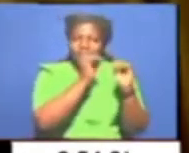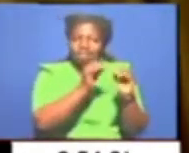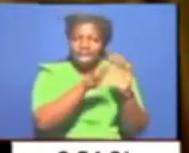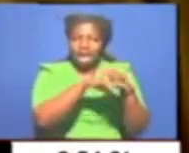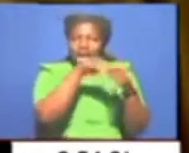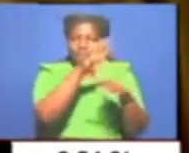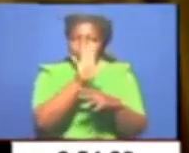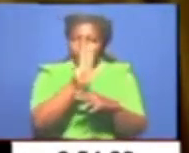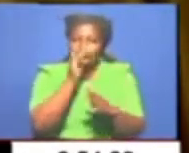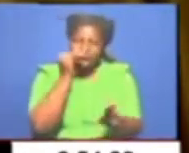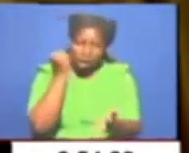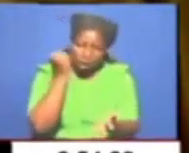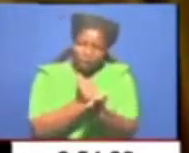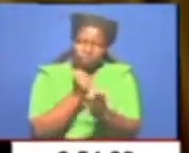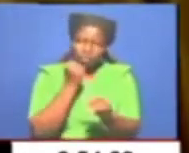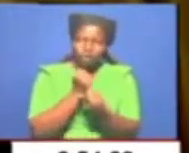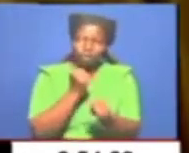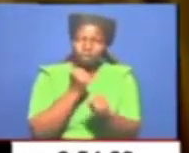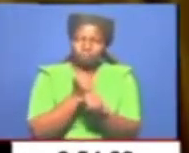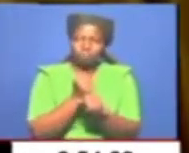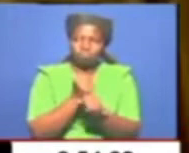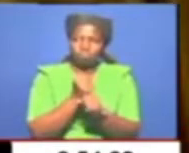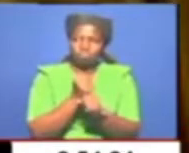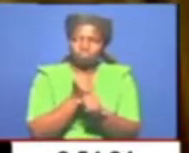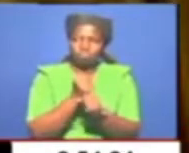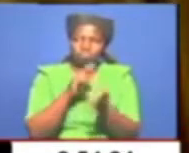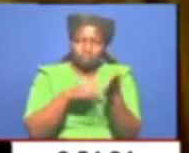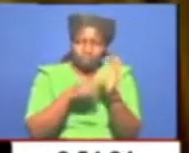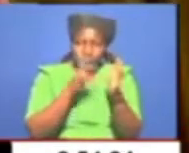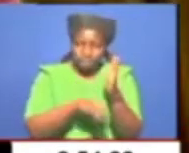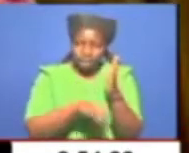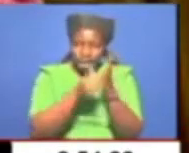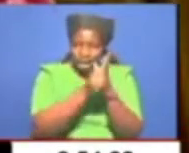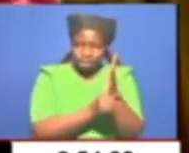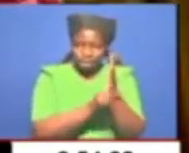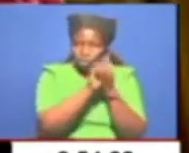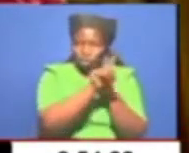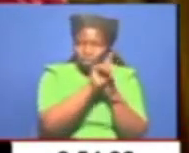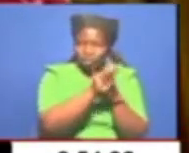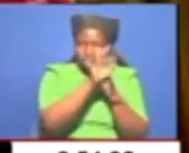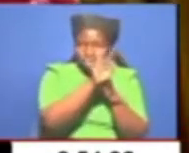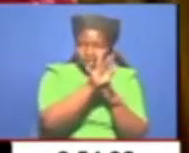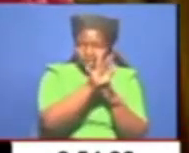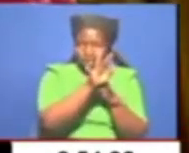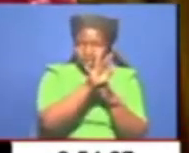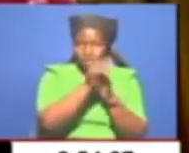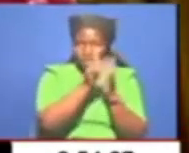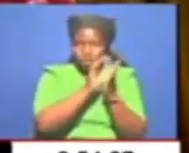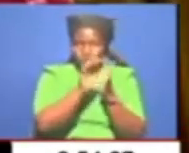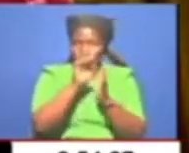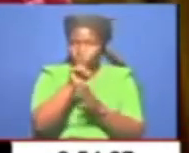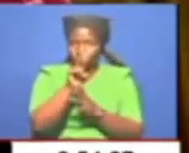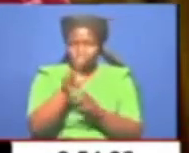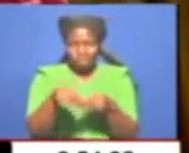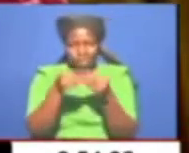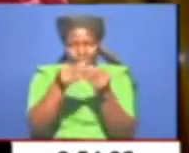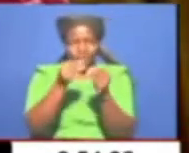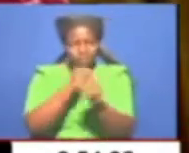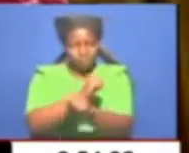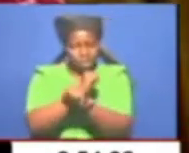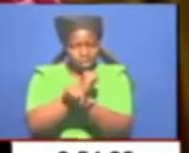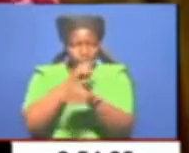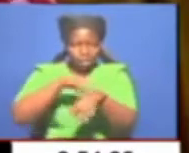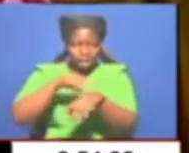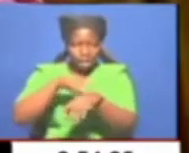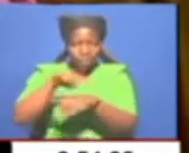office. In other words, Article 143, Clause 2 protects him, gives him immunity when he's performing